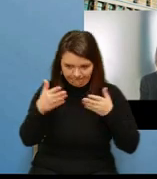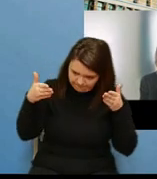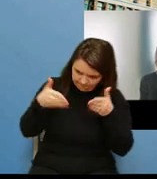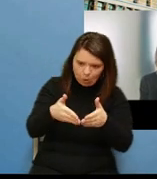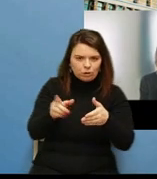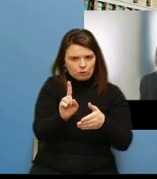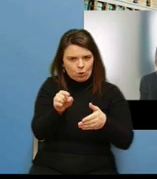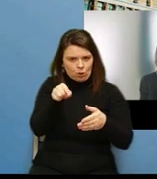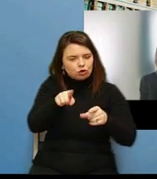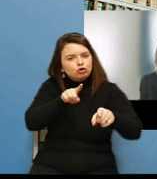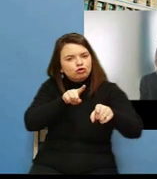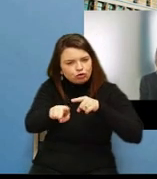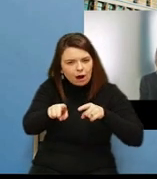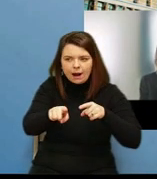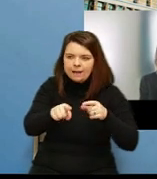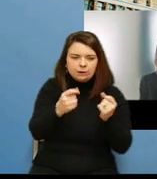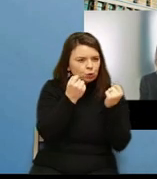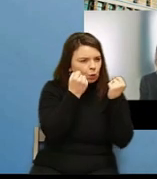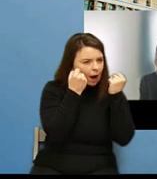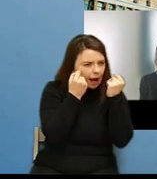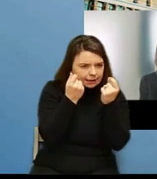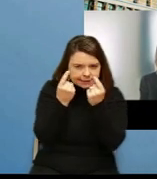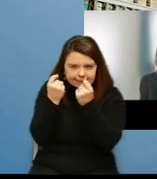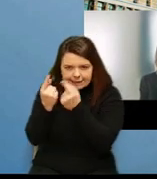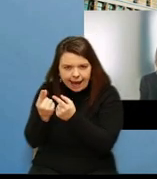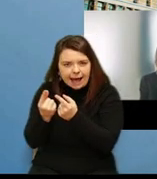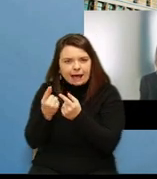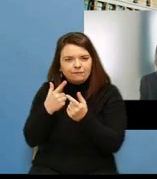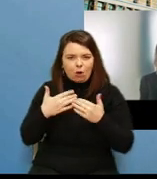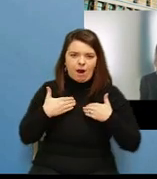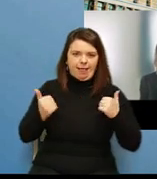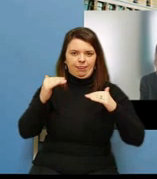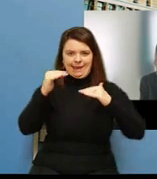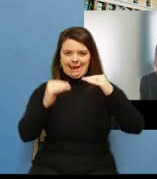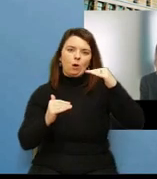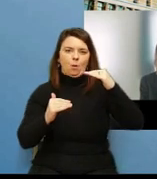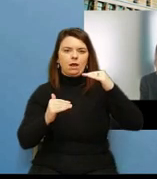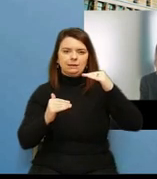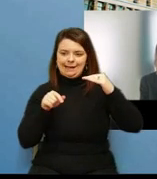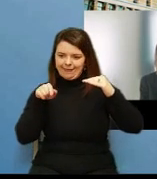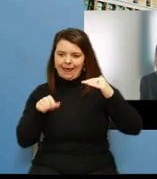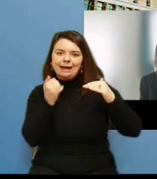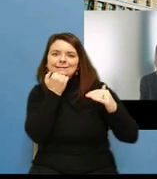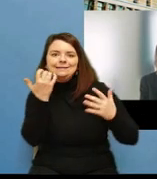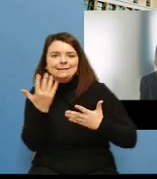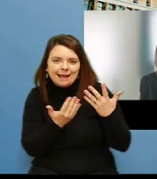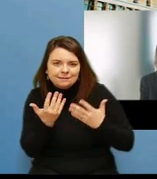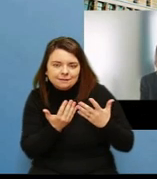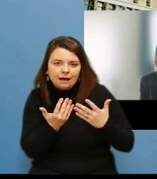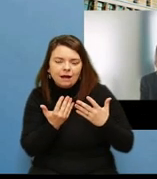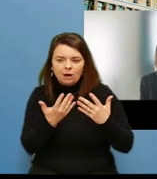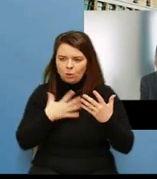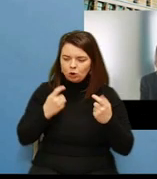going forward is really to try and understand and get underneath our health